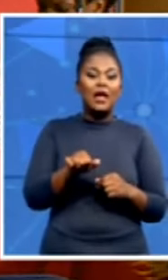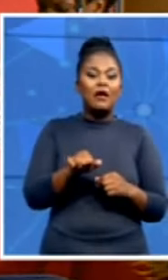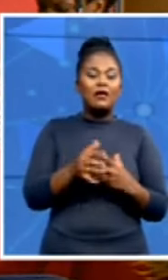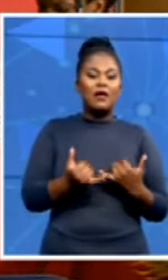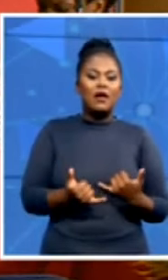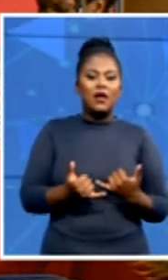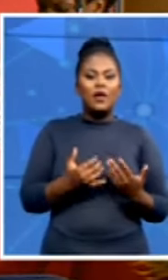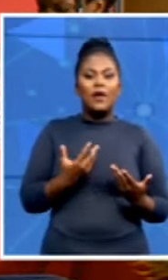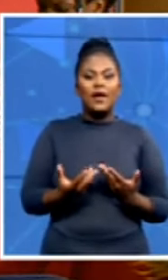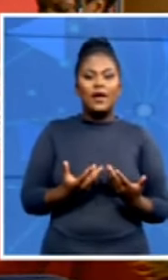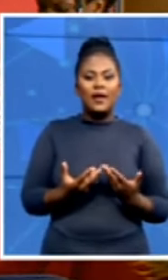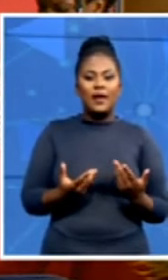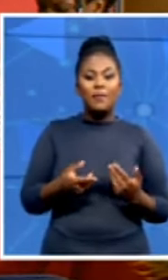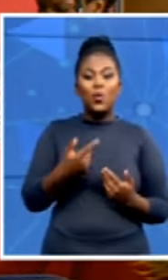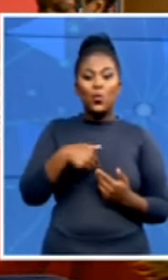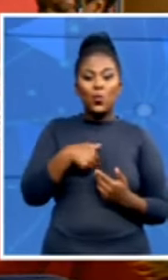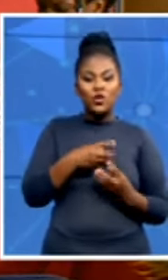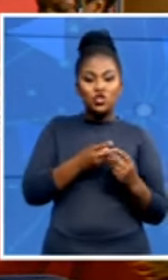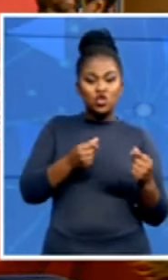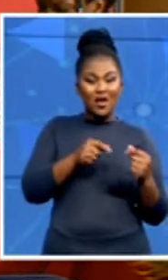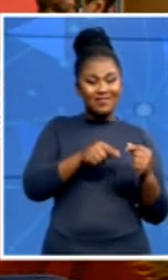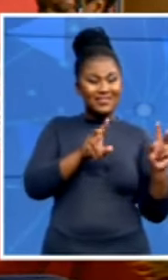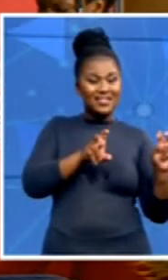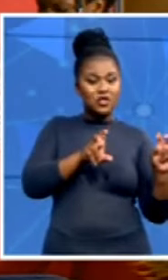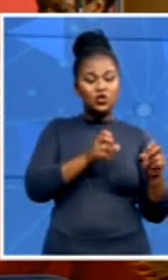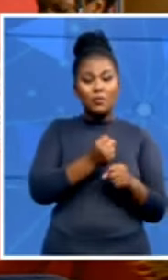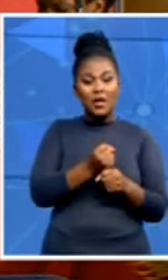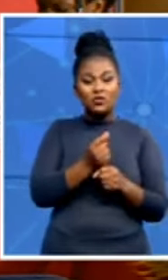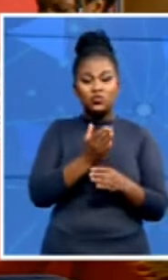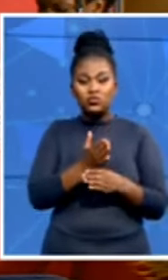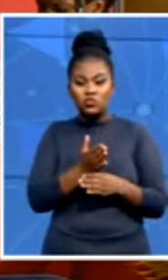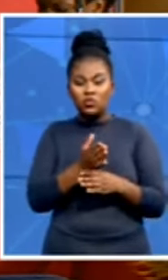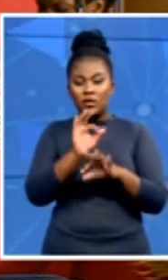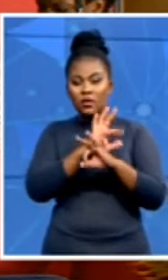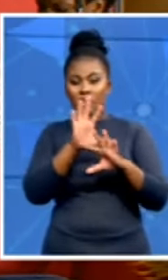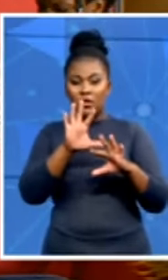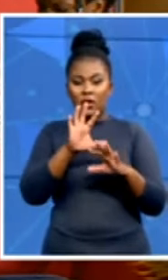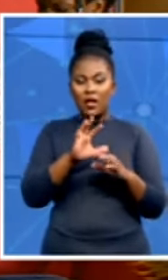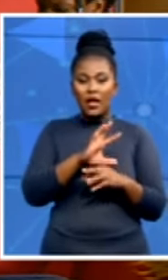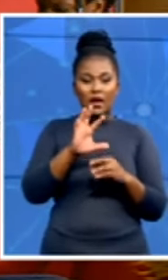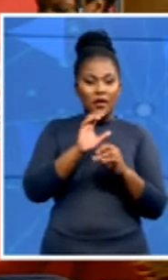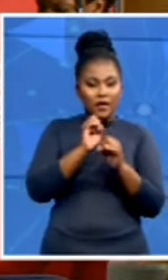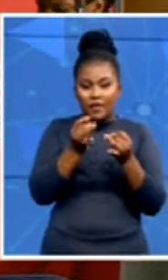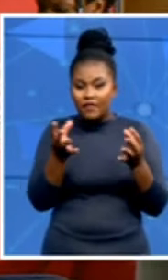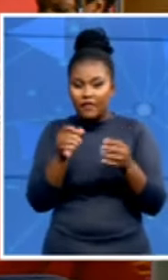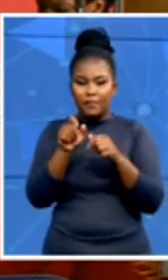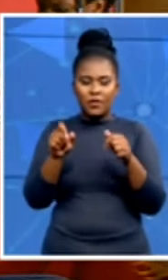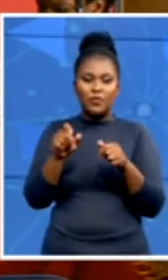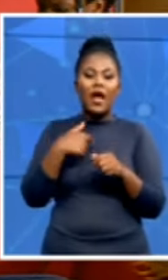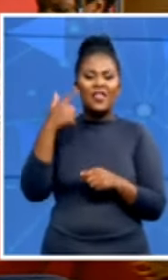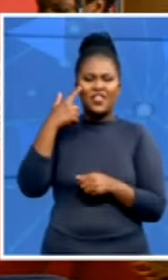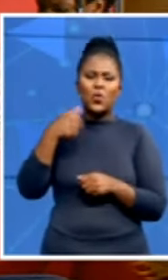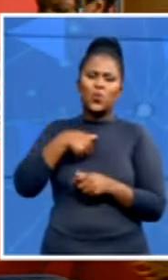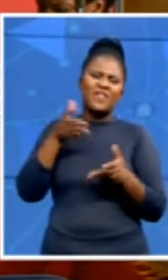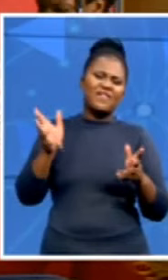matter and making sure that clarity is provided to all, I think we tried to rescue the